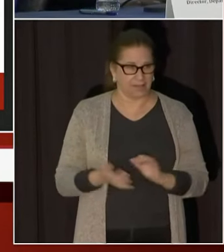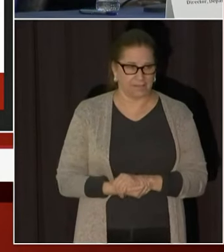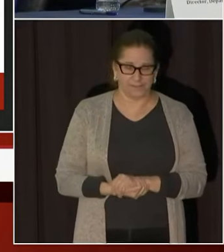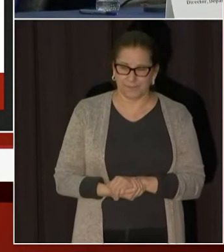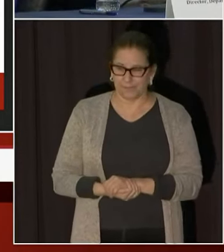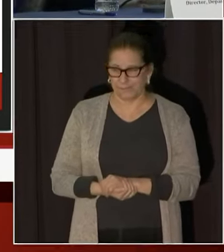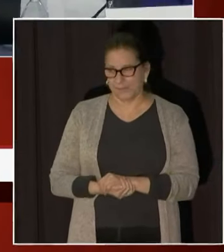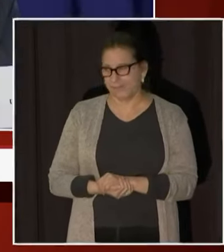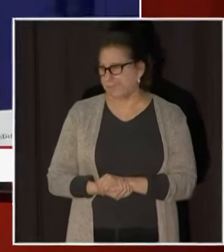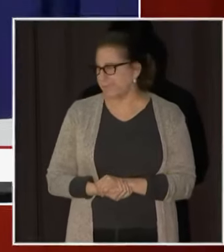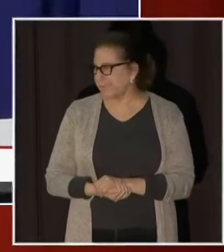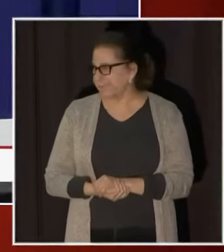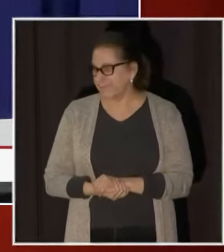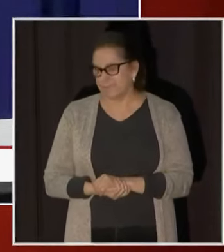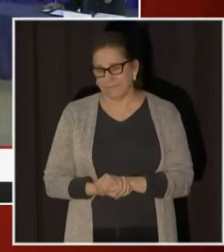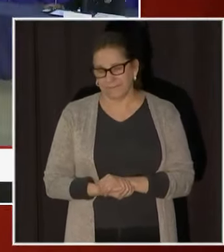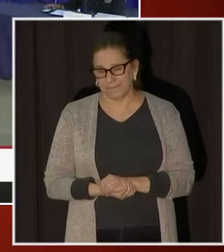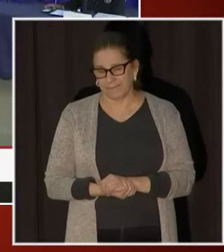Yes.